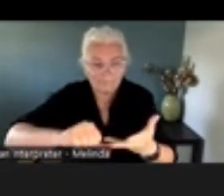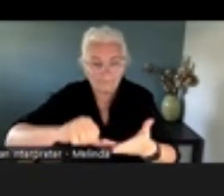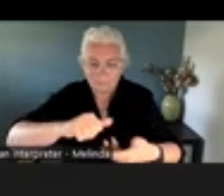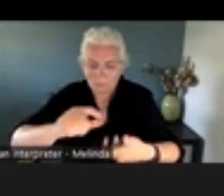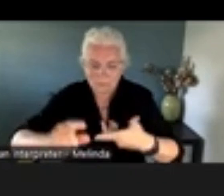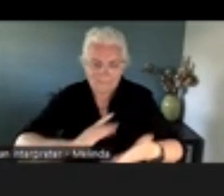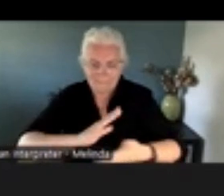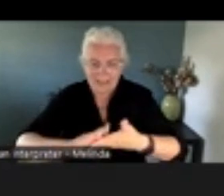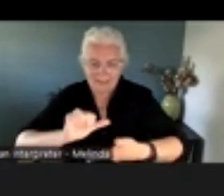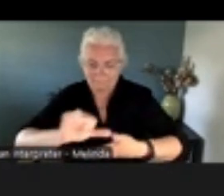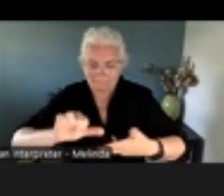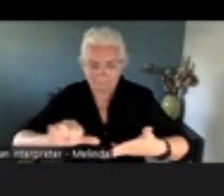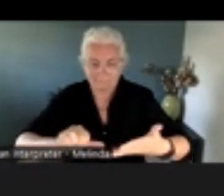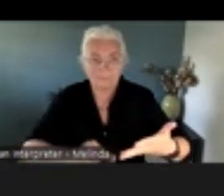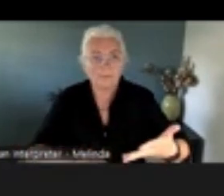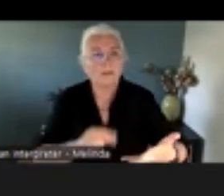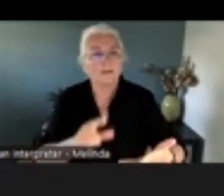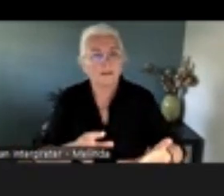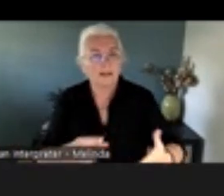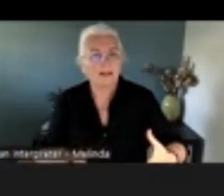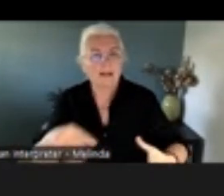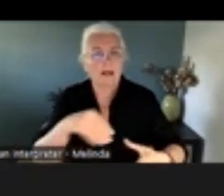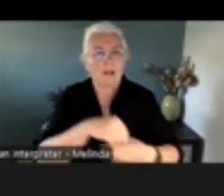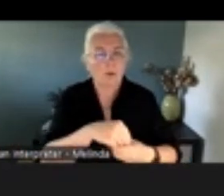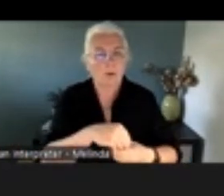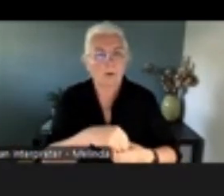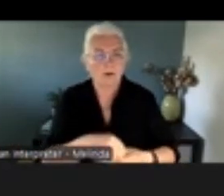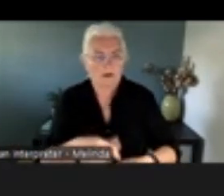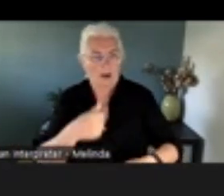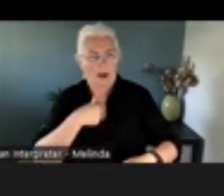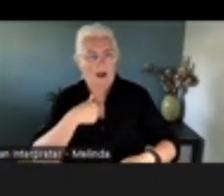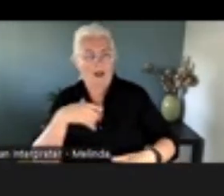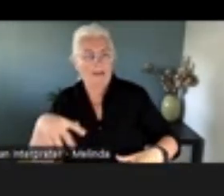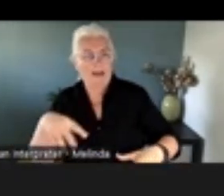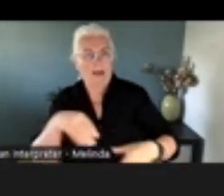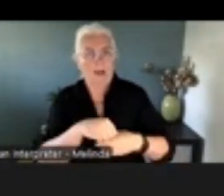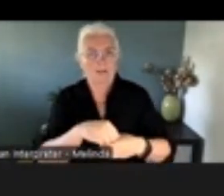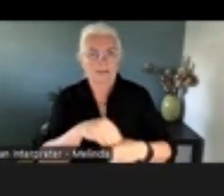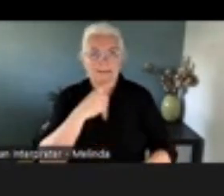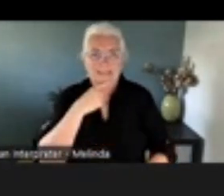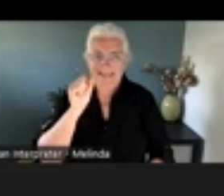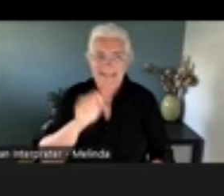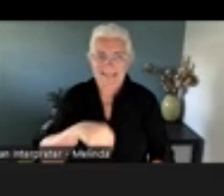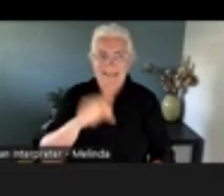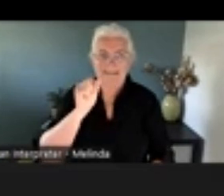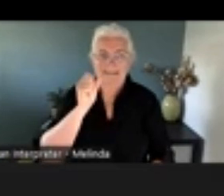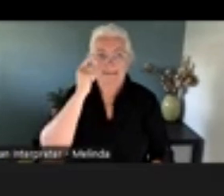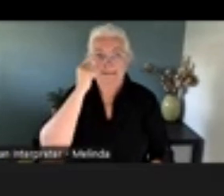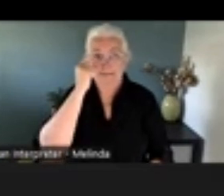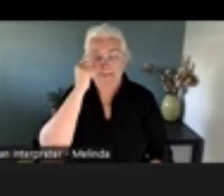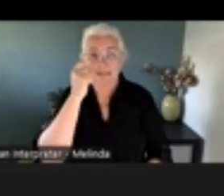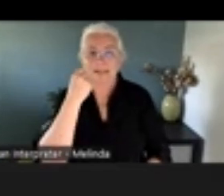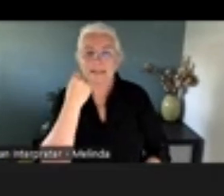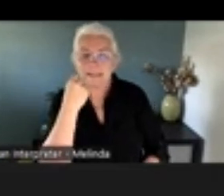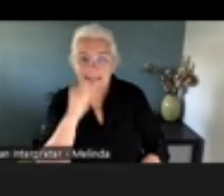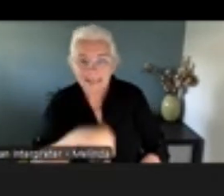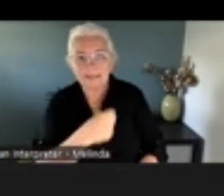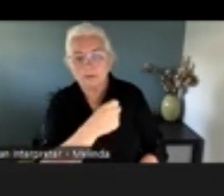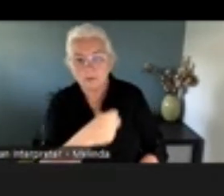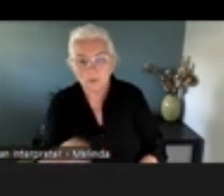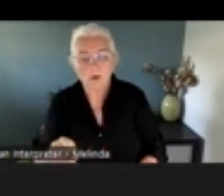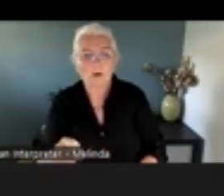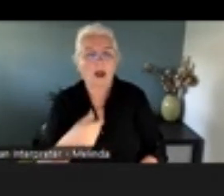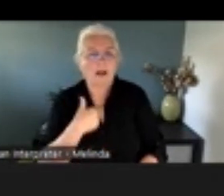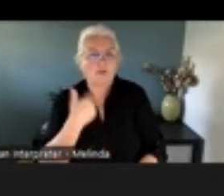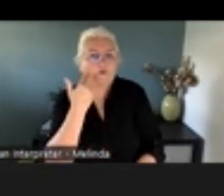So you'll see that include, for example, says I'm included. I can say yes, no, or I do not know.